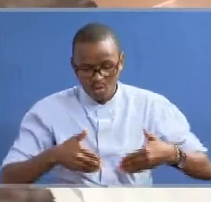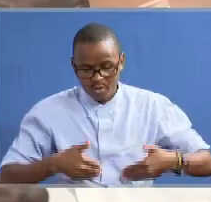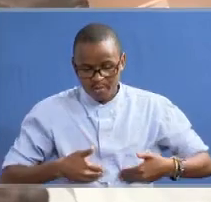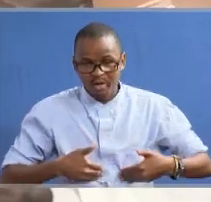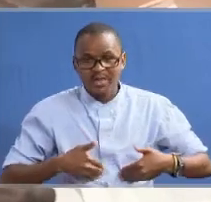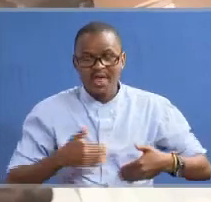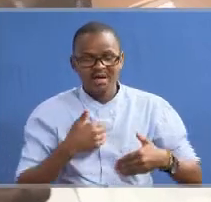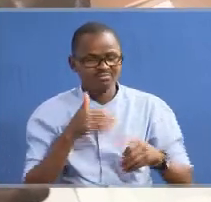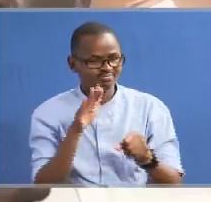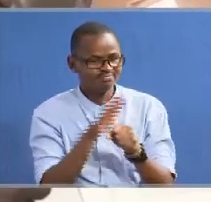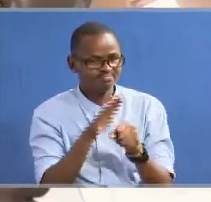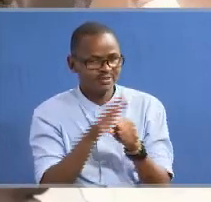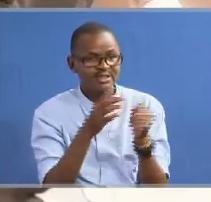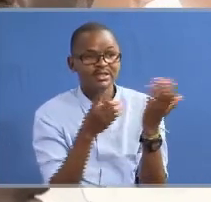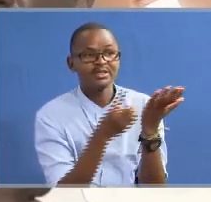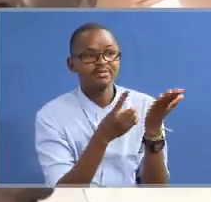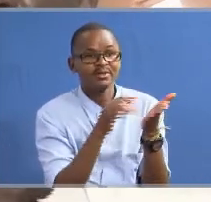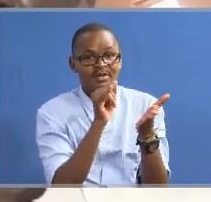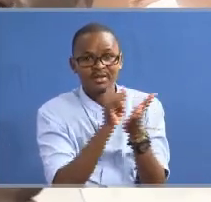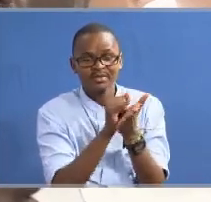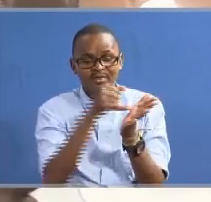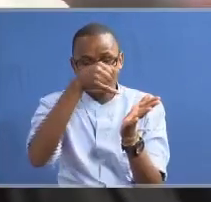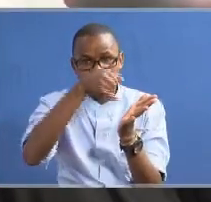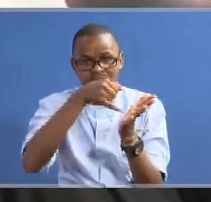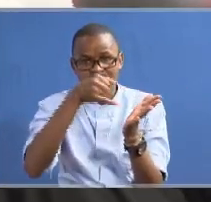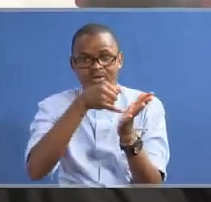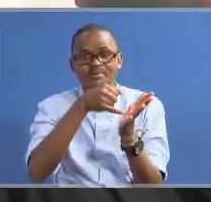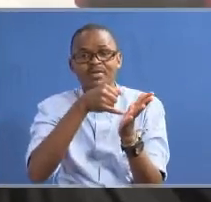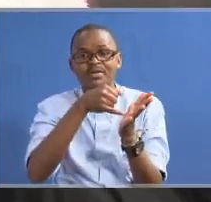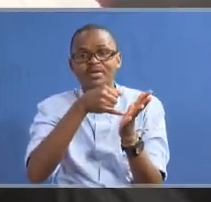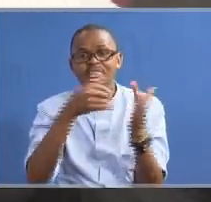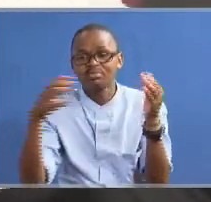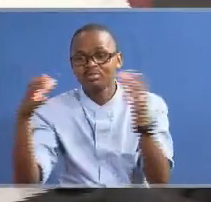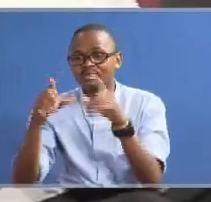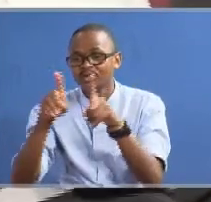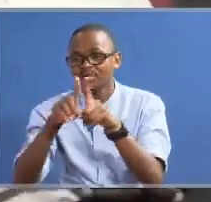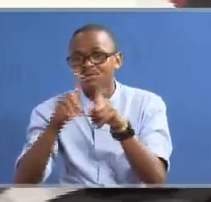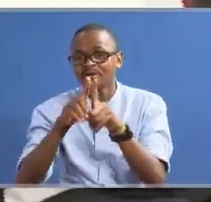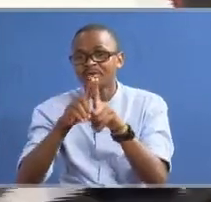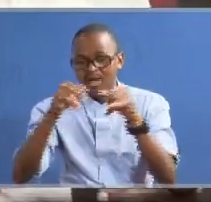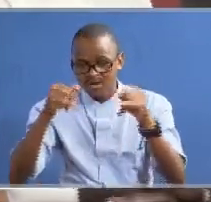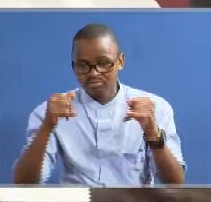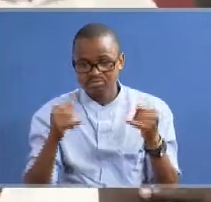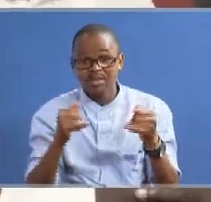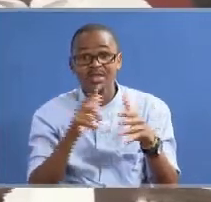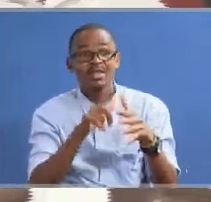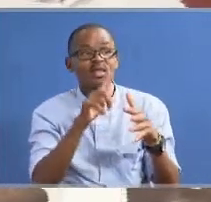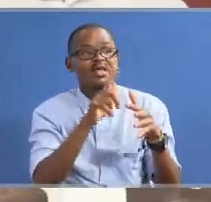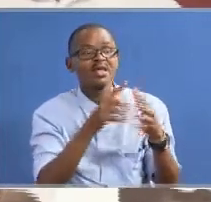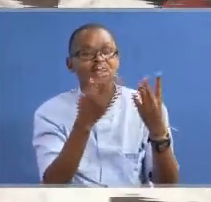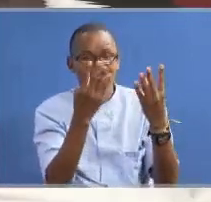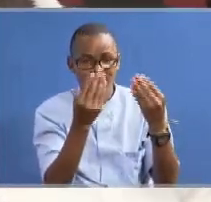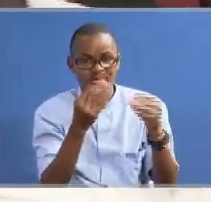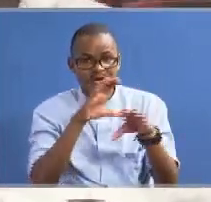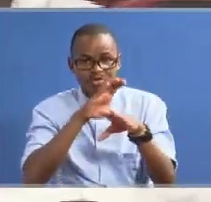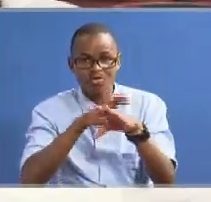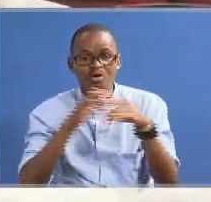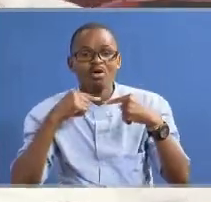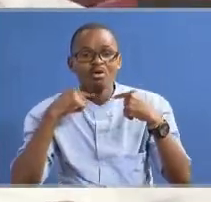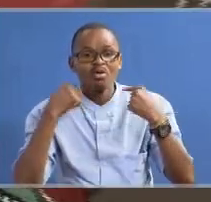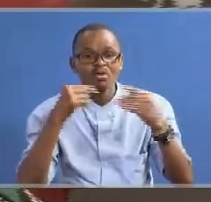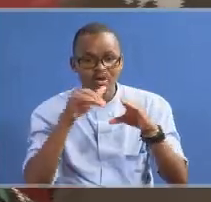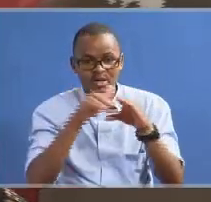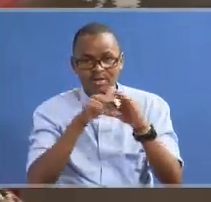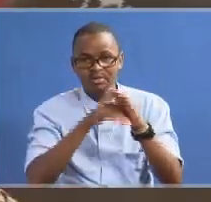wana ushawishi mkubwa wa kidijitali ambao unajumuisha mitandao ya kijamii pamoja na vyombo vya habari, basi itakuwa rahisi kwao kupaza sauti